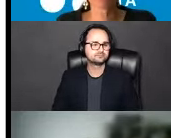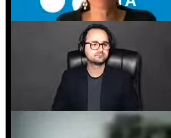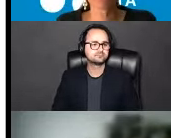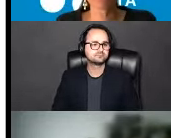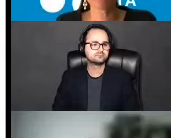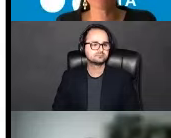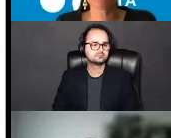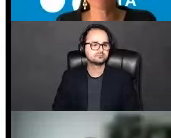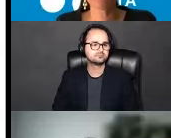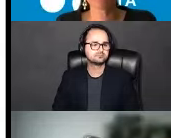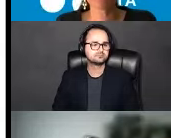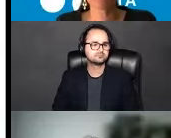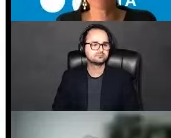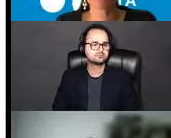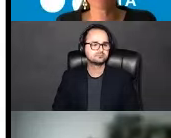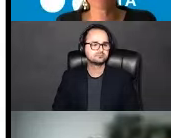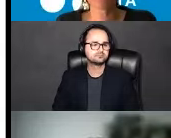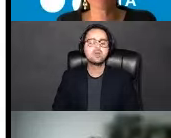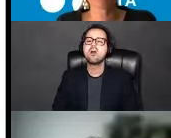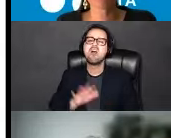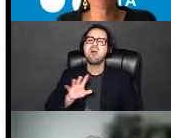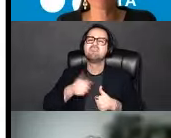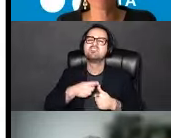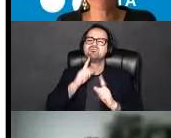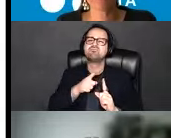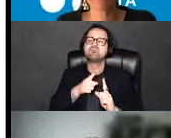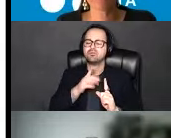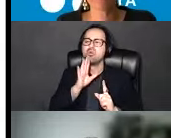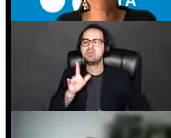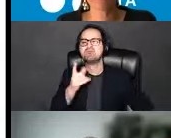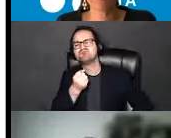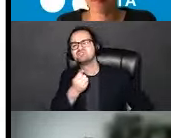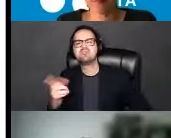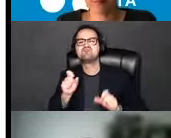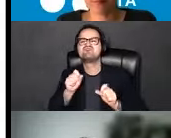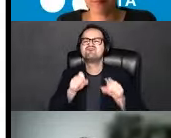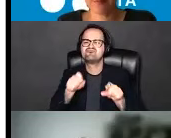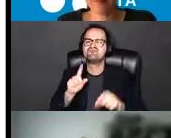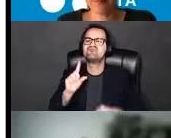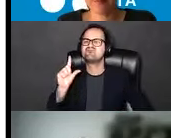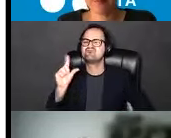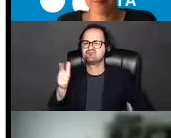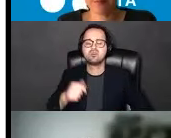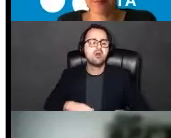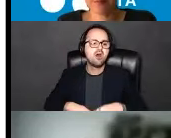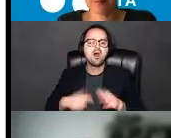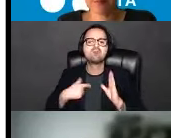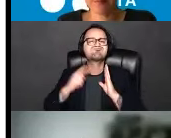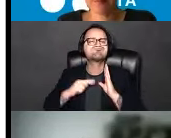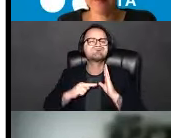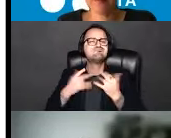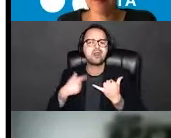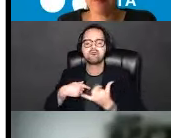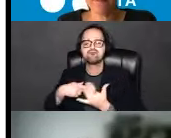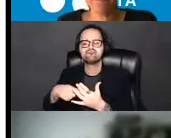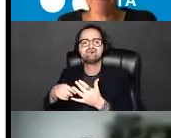So first, we just want to, we're going to do several poll questions today, and I'll read this one out so you can be answering it while I'm talking. But